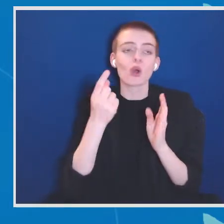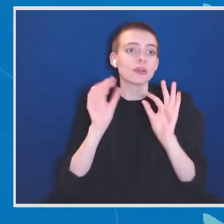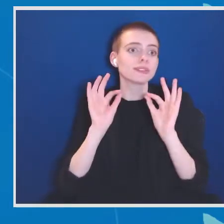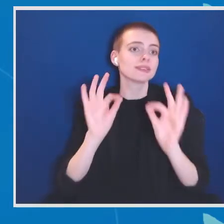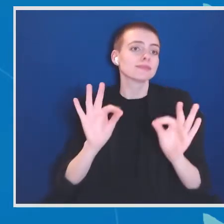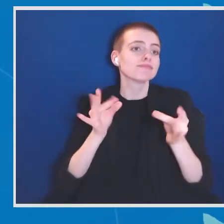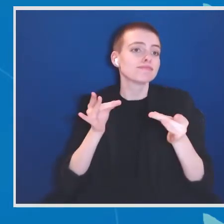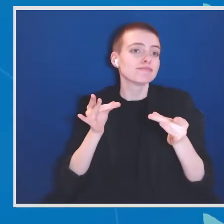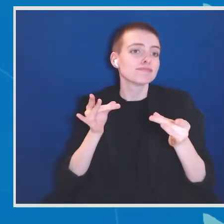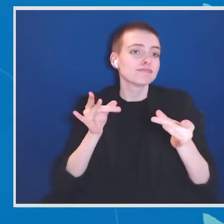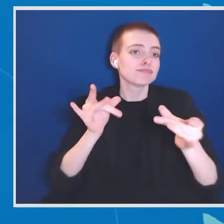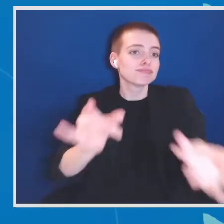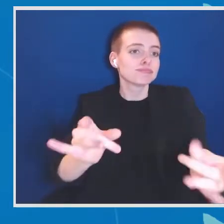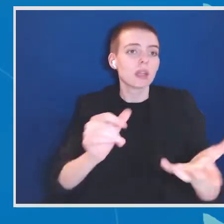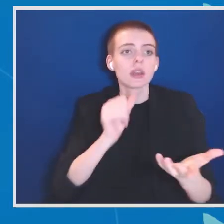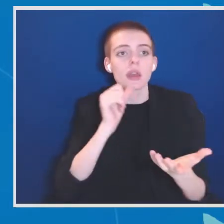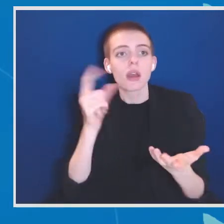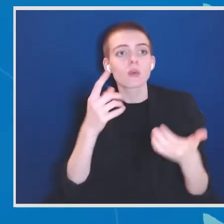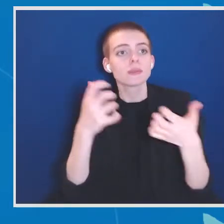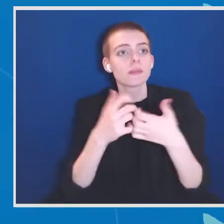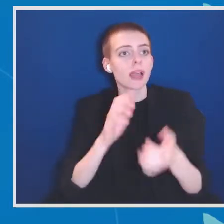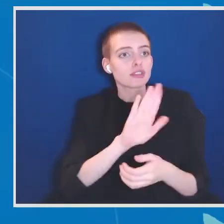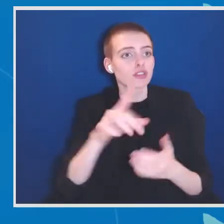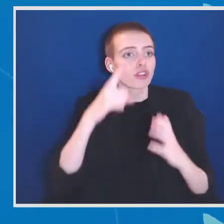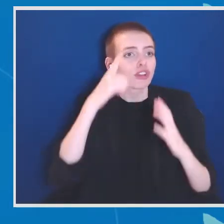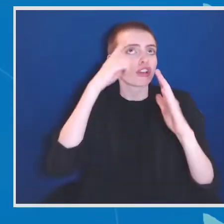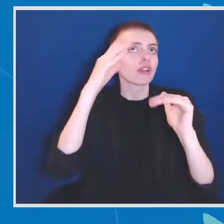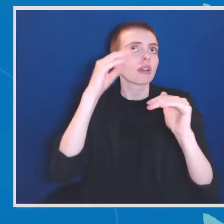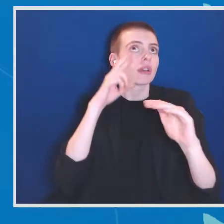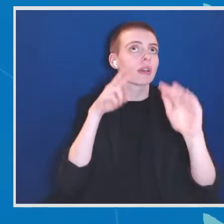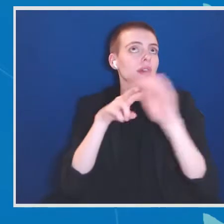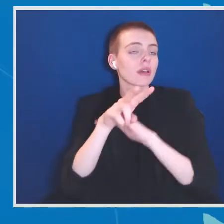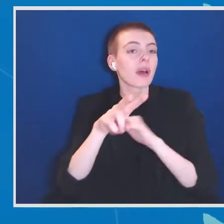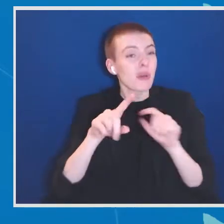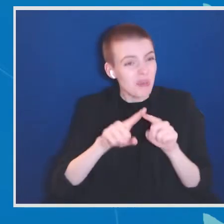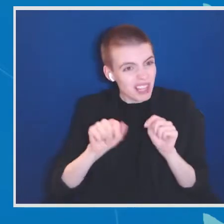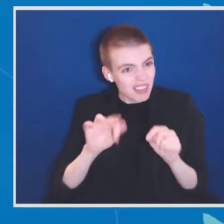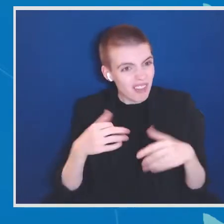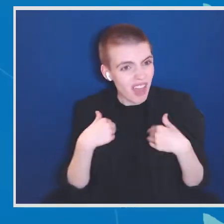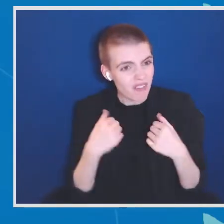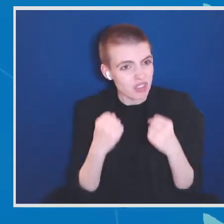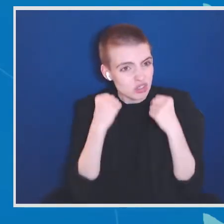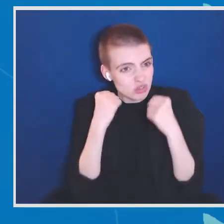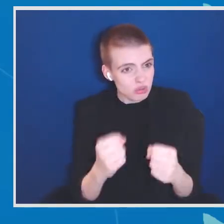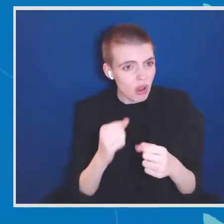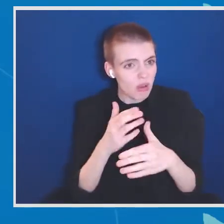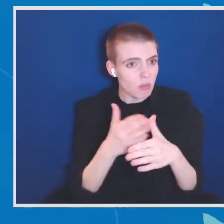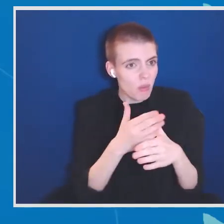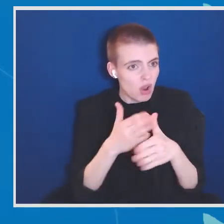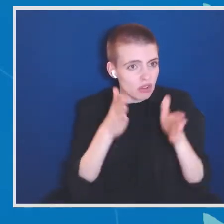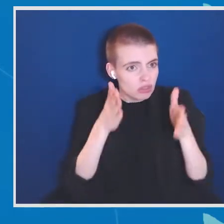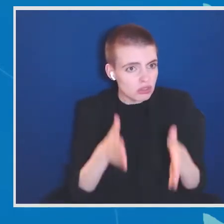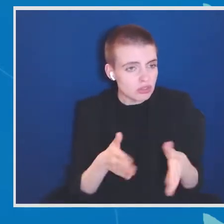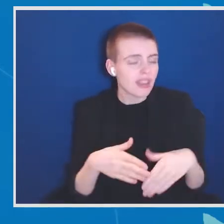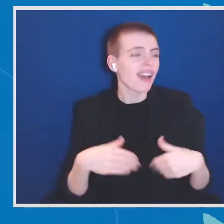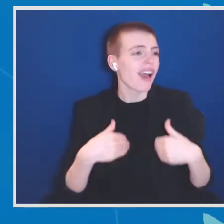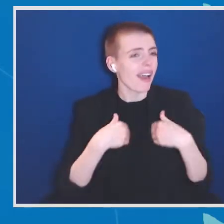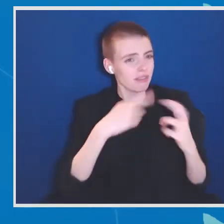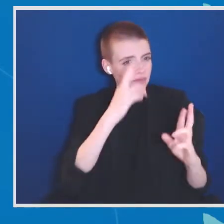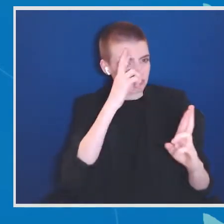it's going to go. But if you have a strong partnership and you have mutual respect and mutual trust for each other, you can get